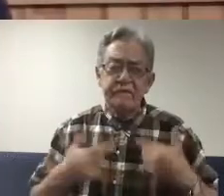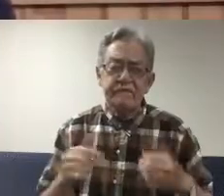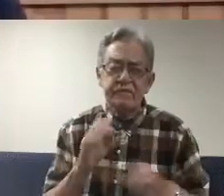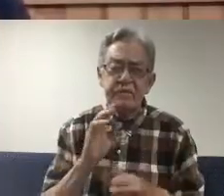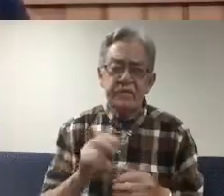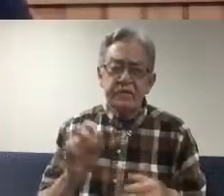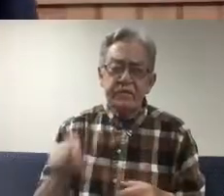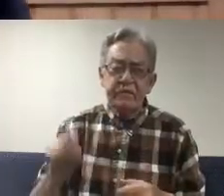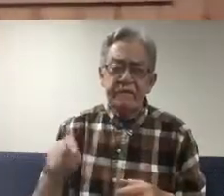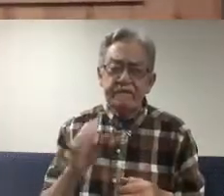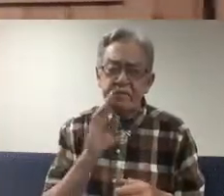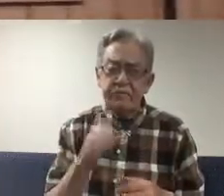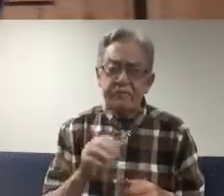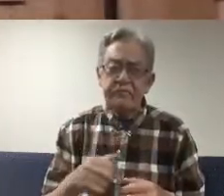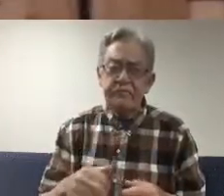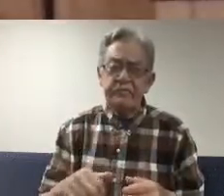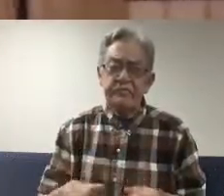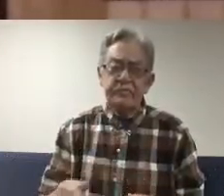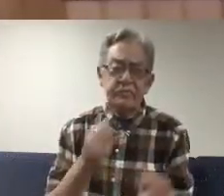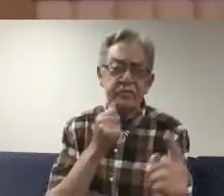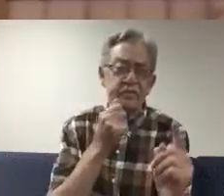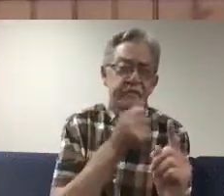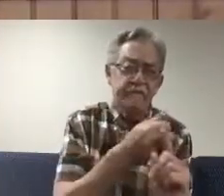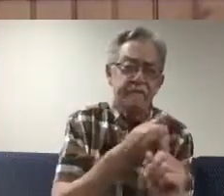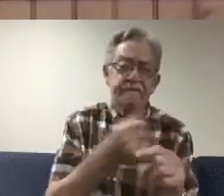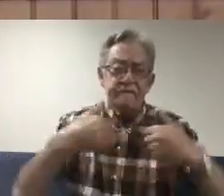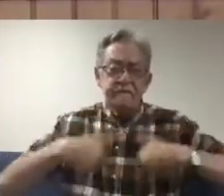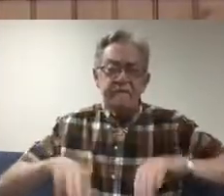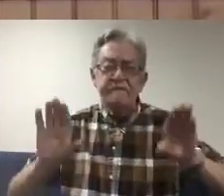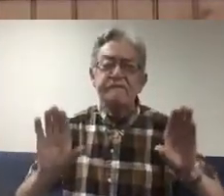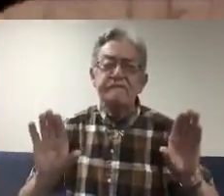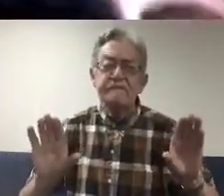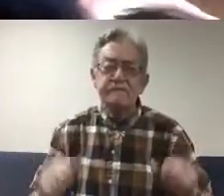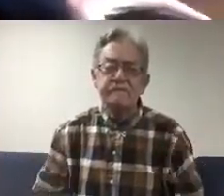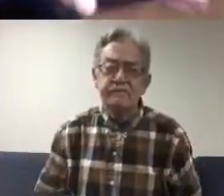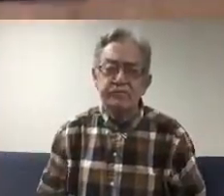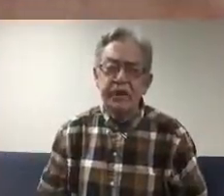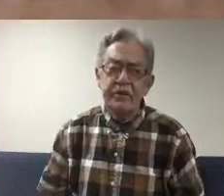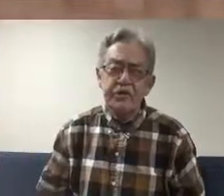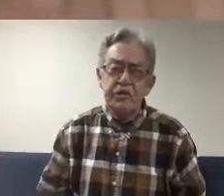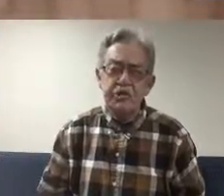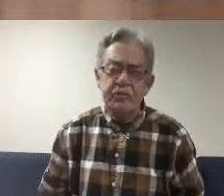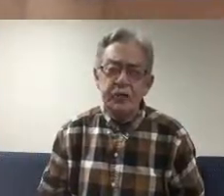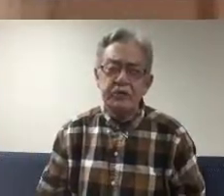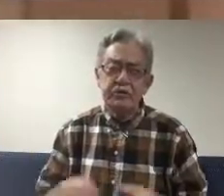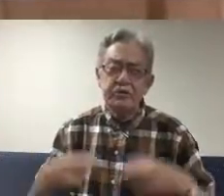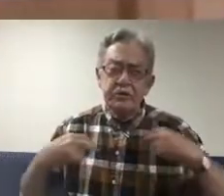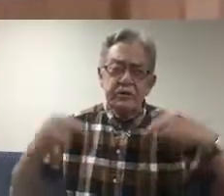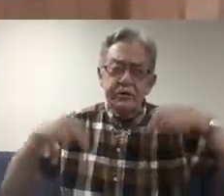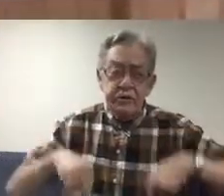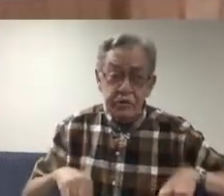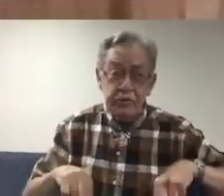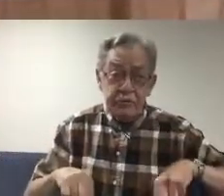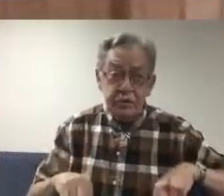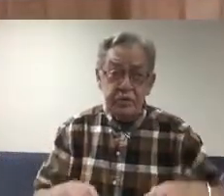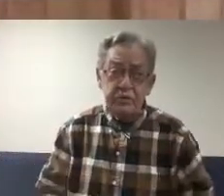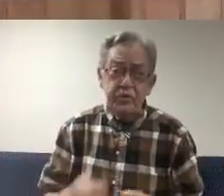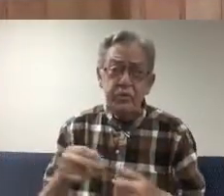I'm not that. Yeah, but I think what you'll see in Scripture is, rather than us getting so caught up in